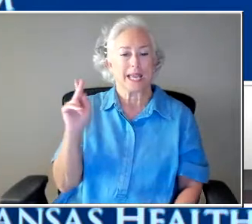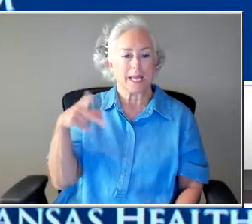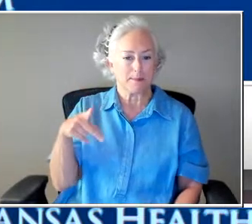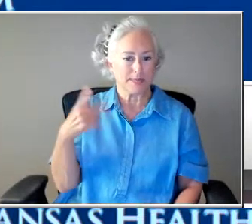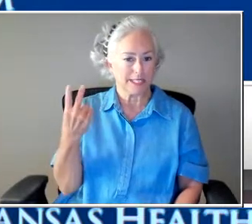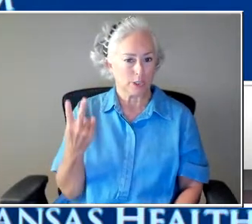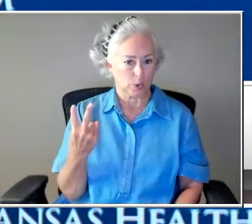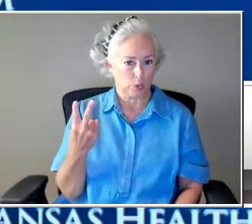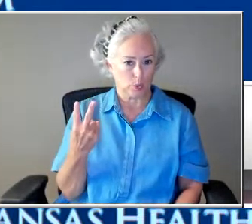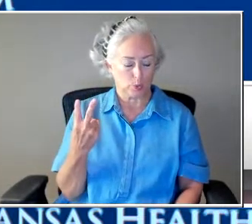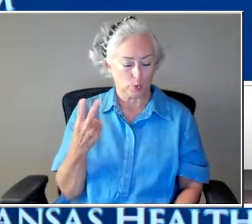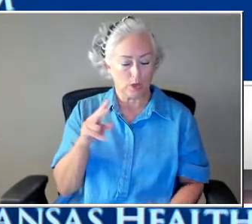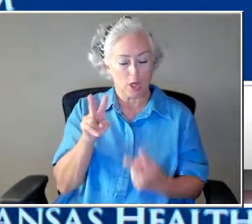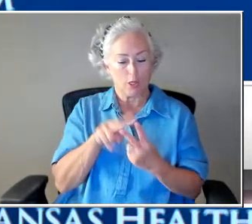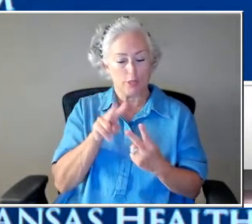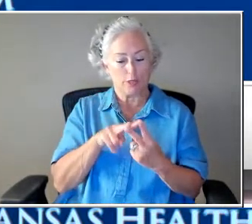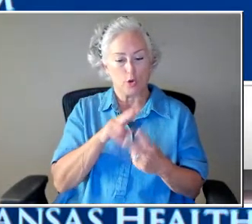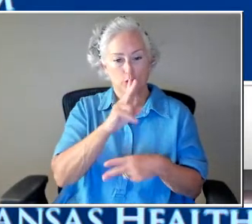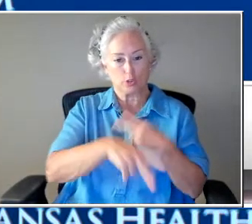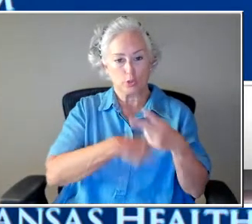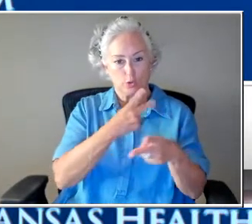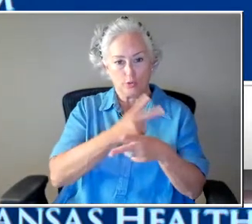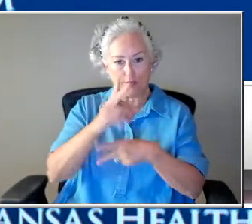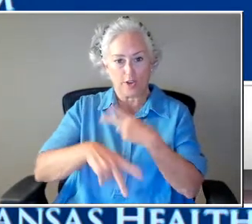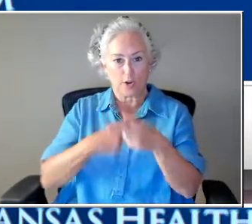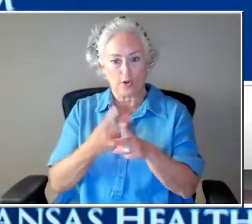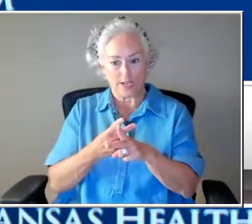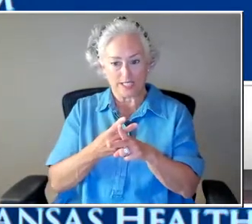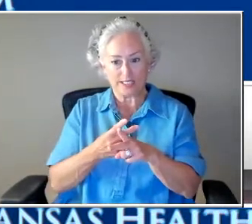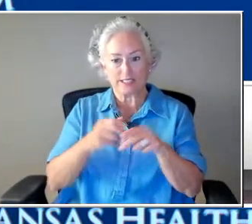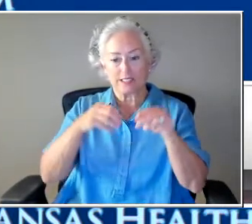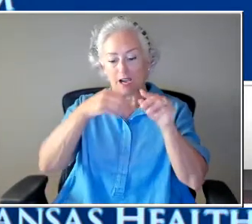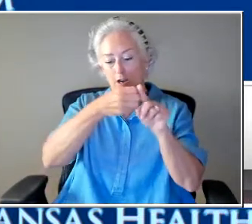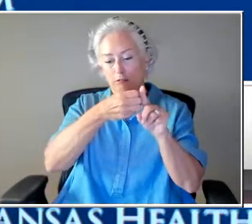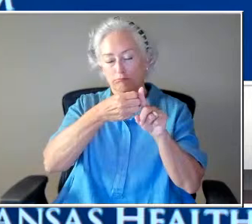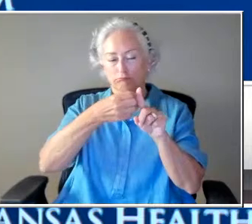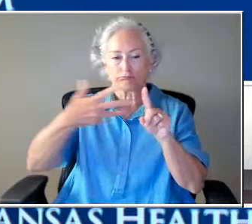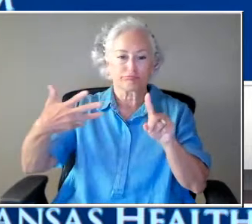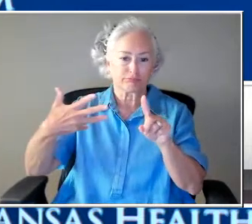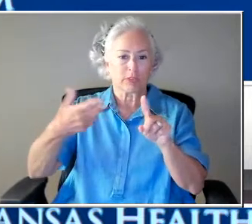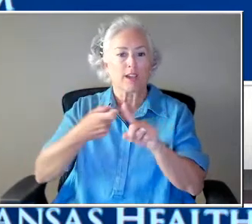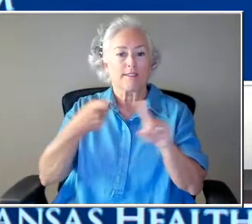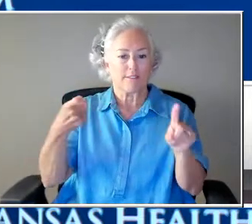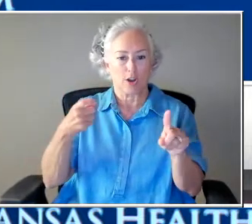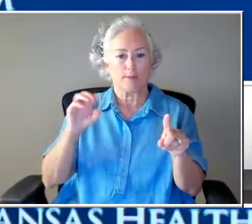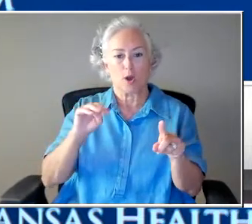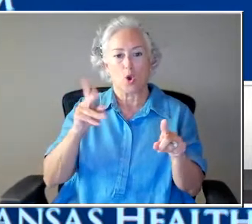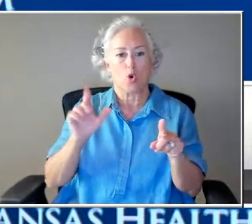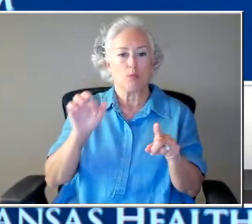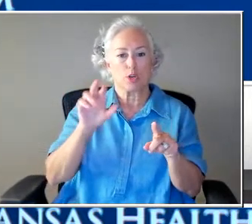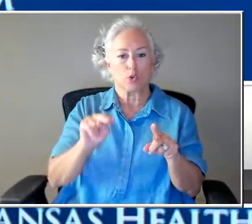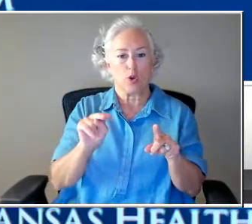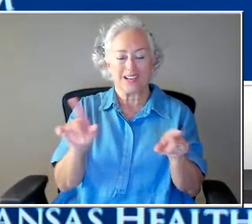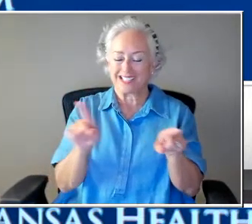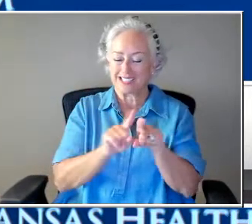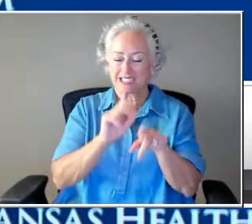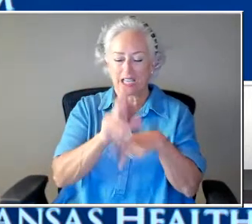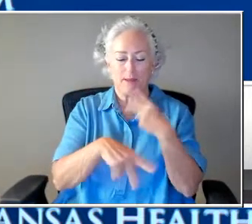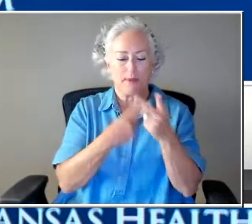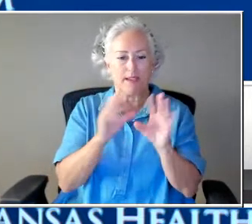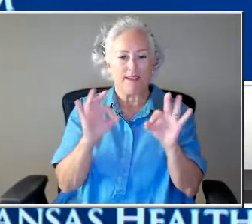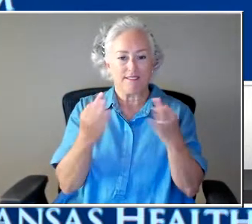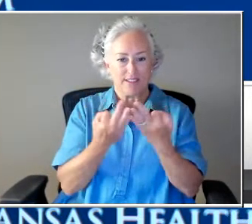are an offshoot of the Omicron lineage, so they come from a same family, but they